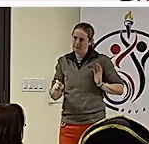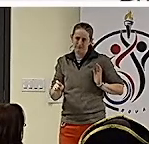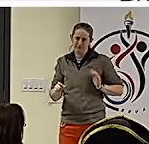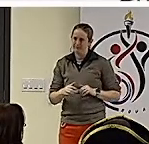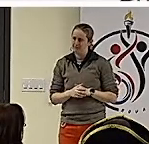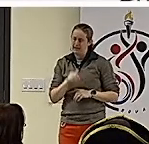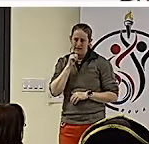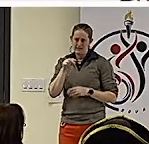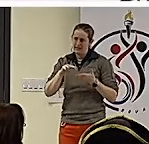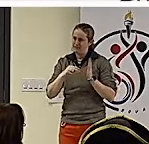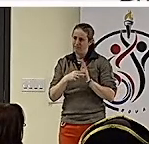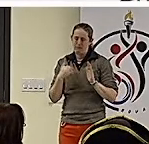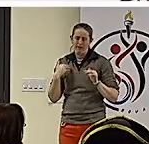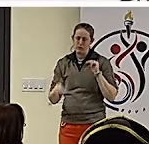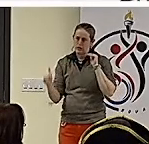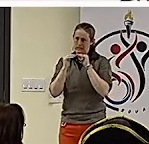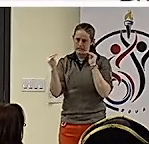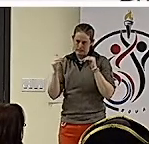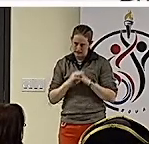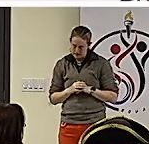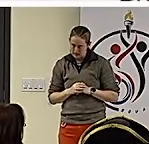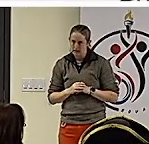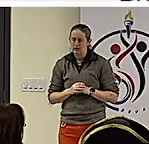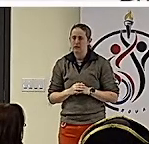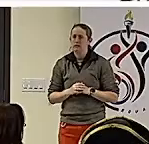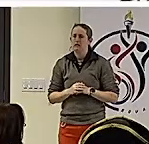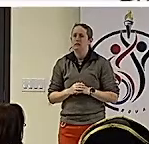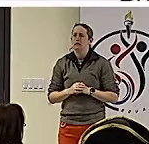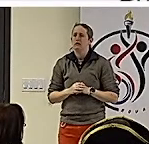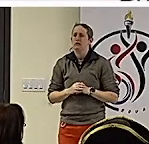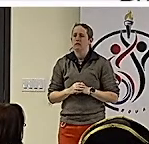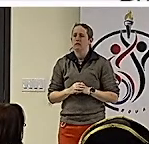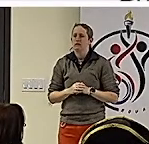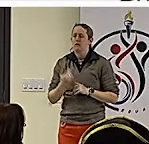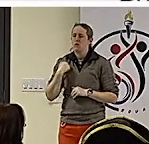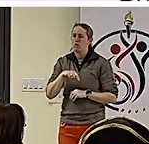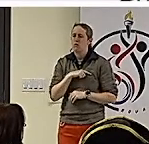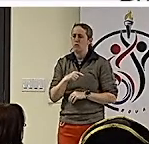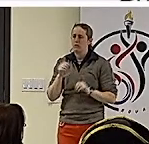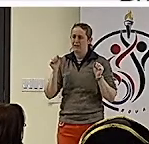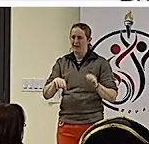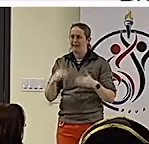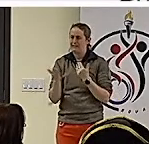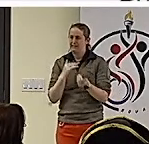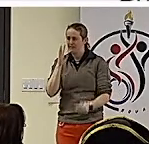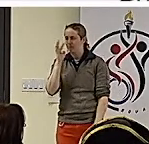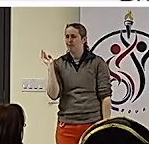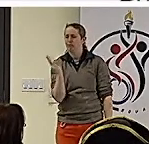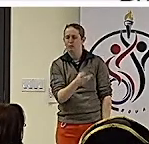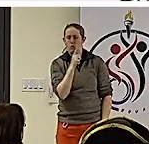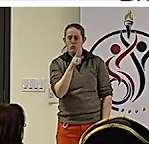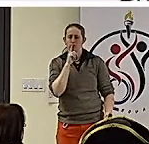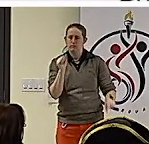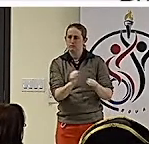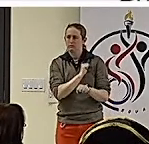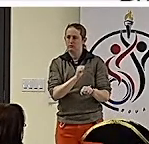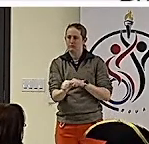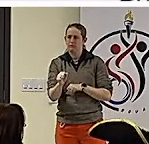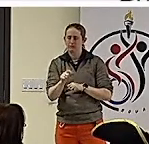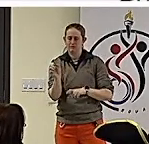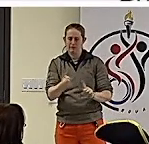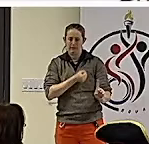an intersectional lens, we risk misunderstanding who is most affected and who may still be left behind.